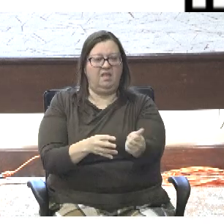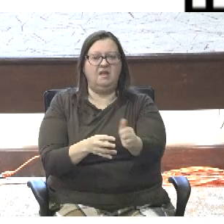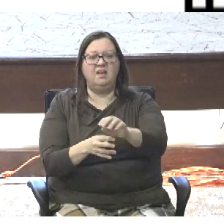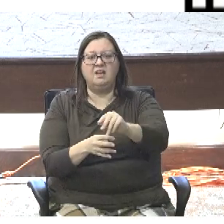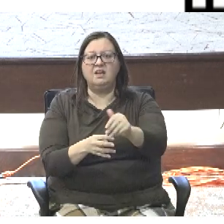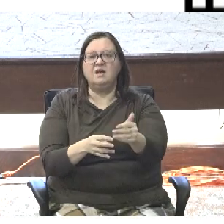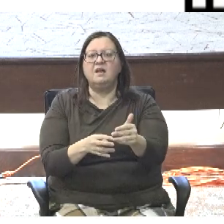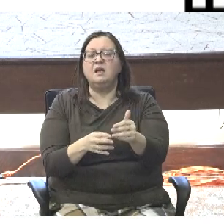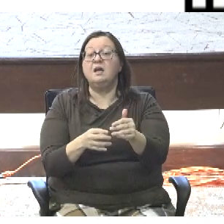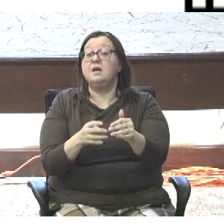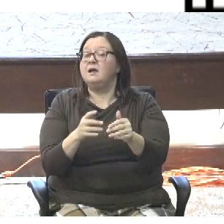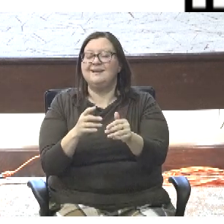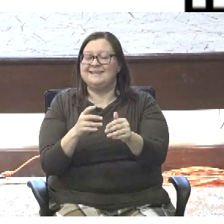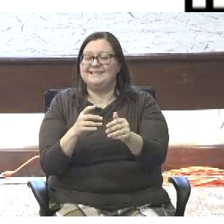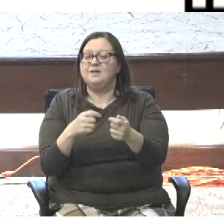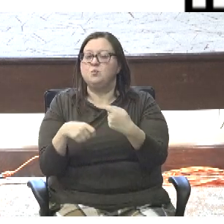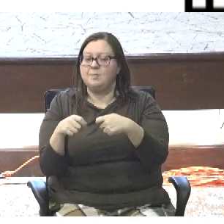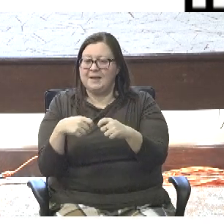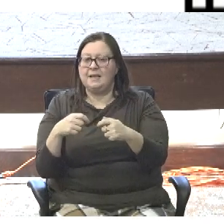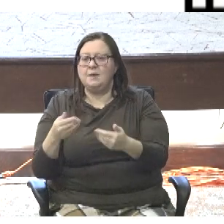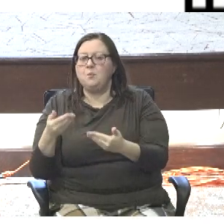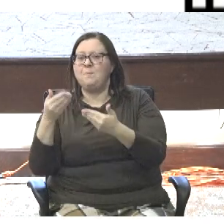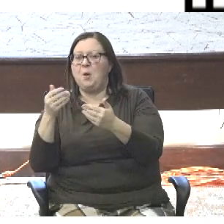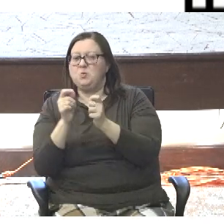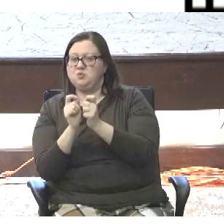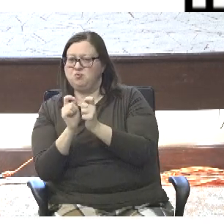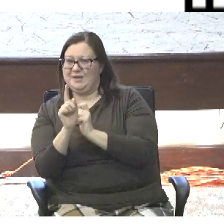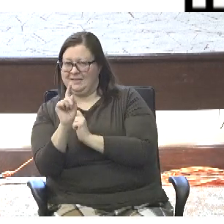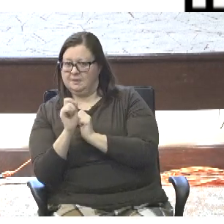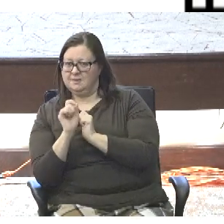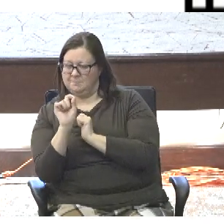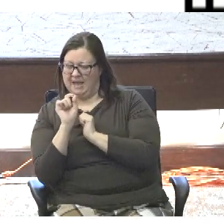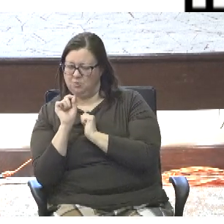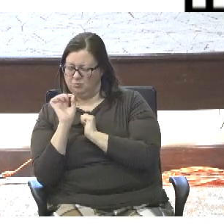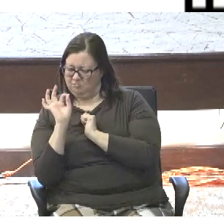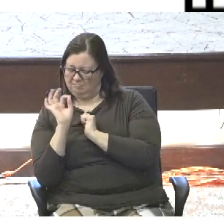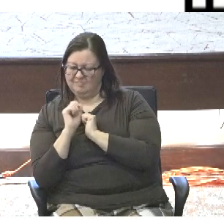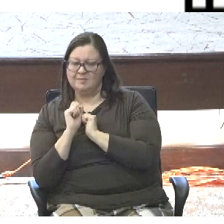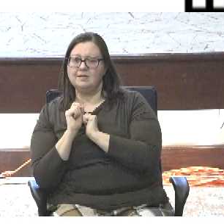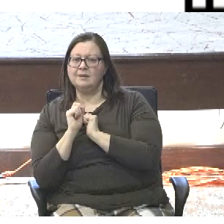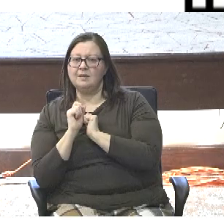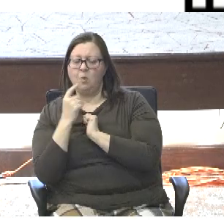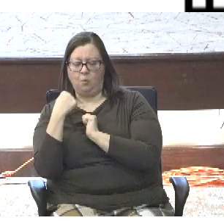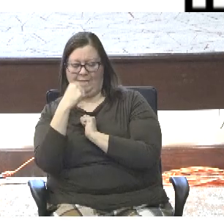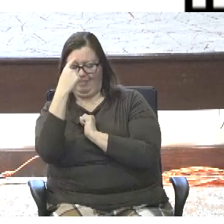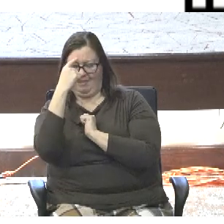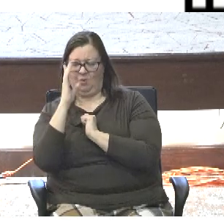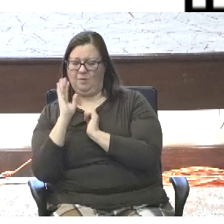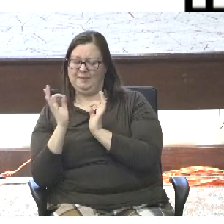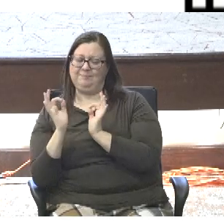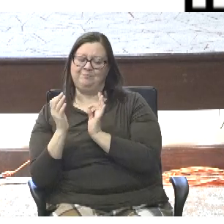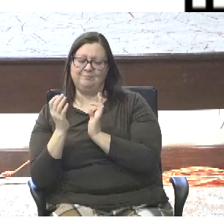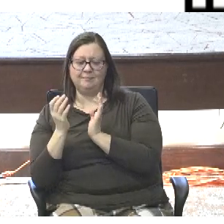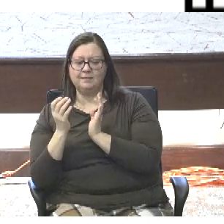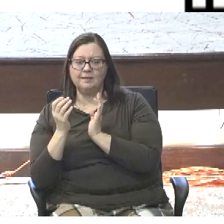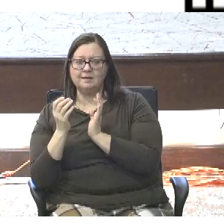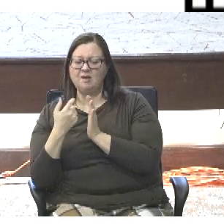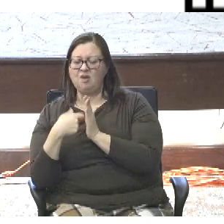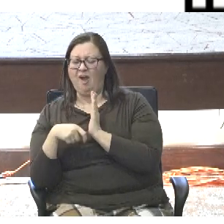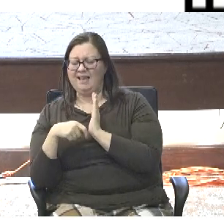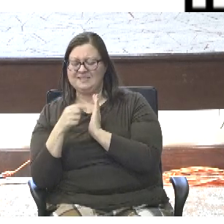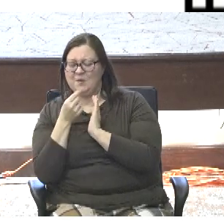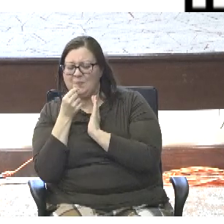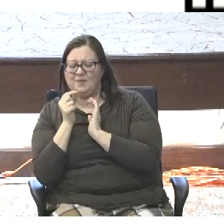being proposed is such a minor tweak at what we believe to be a rather insignificant cost